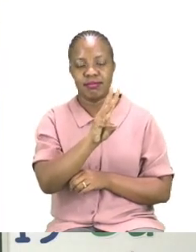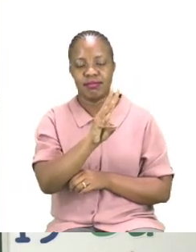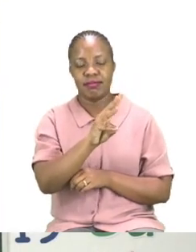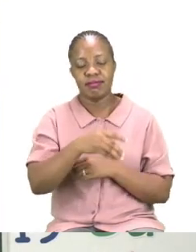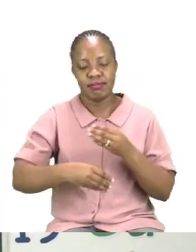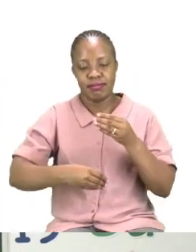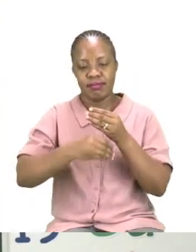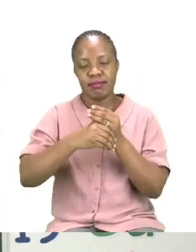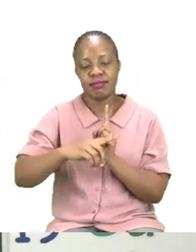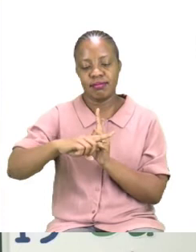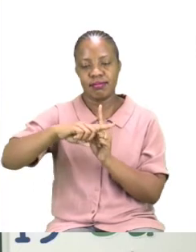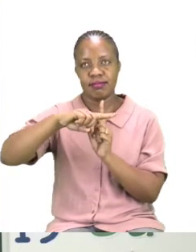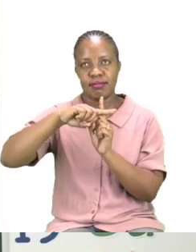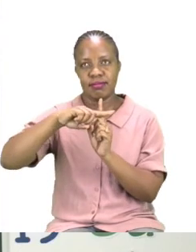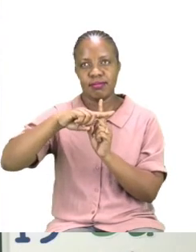plus